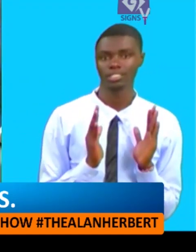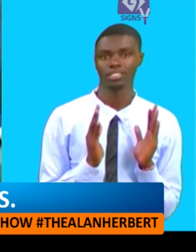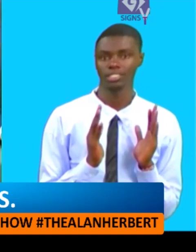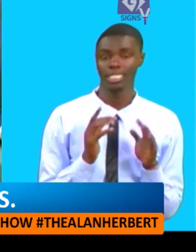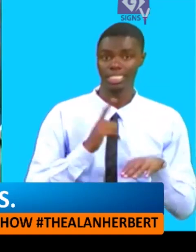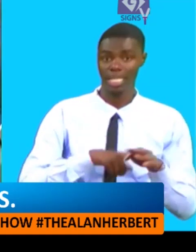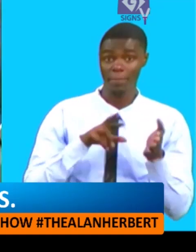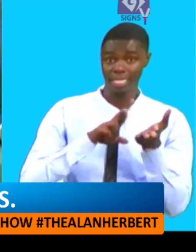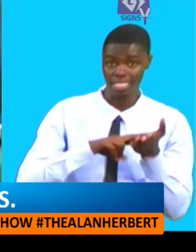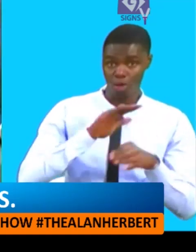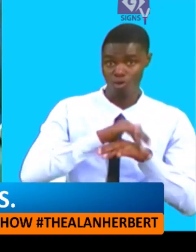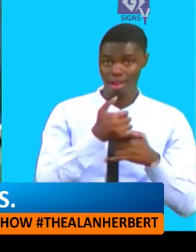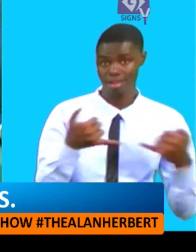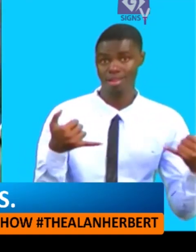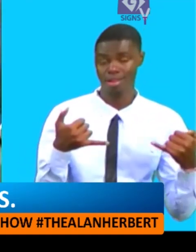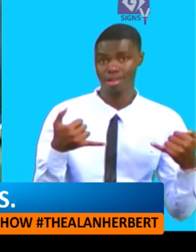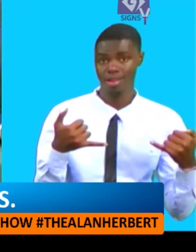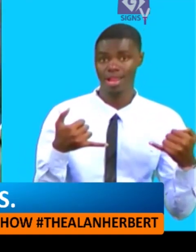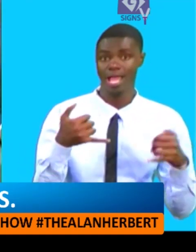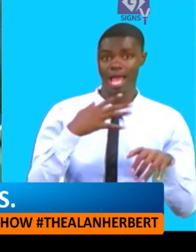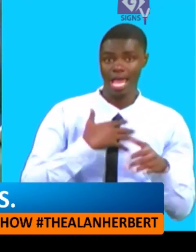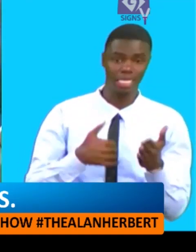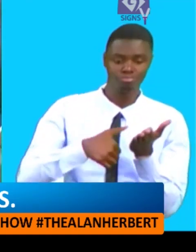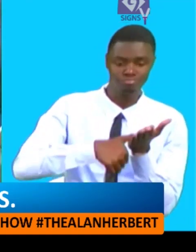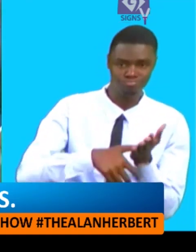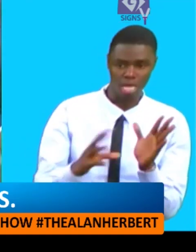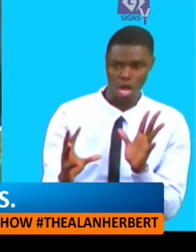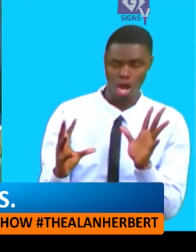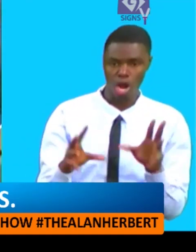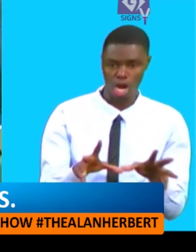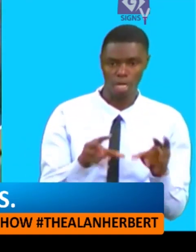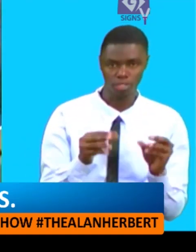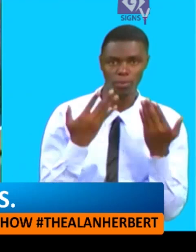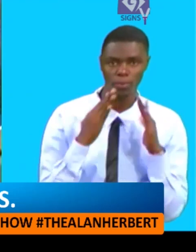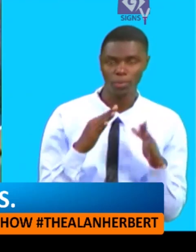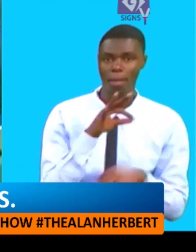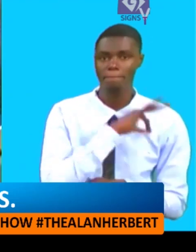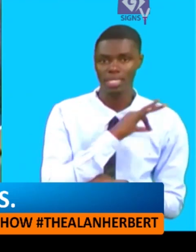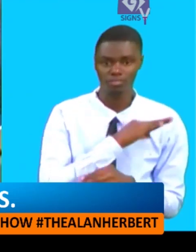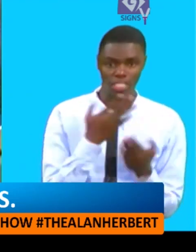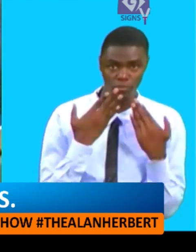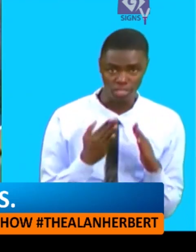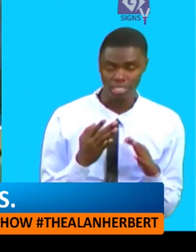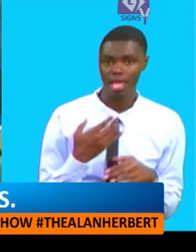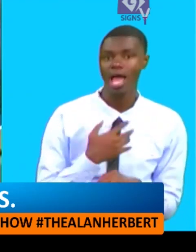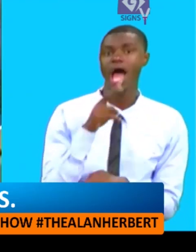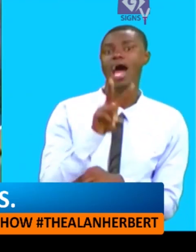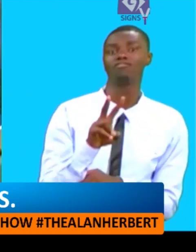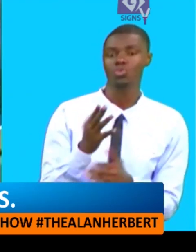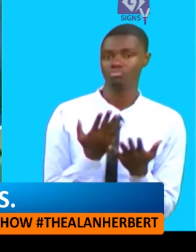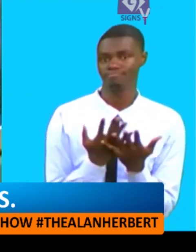once you registered online, when your biometrics have been taken, the same for your beneficiaries, Yeah. we have 2 sets of